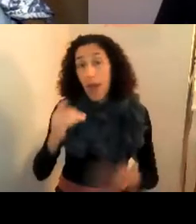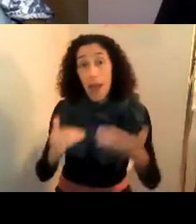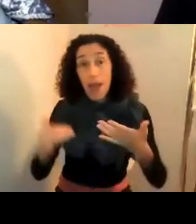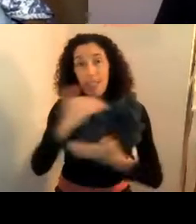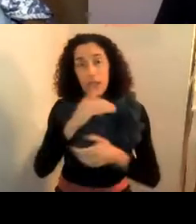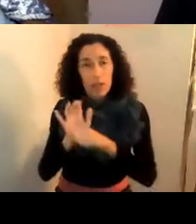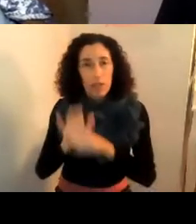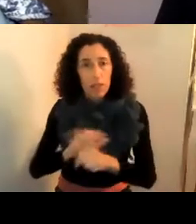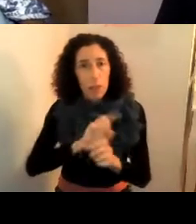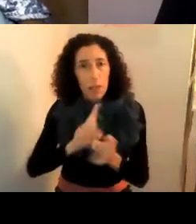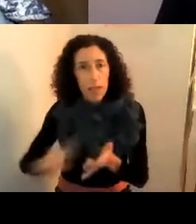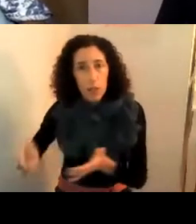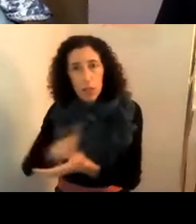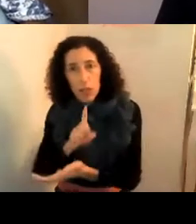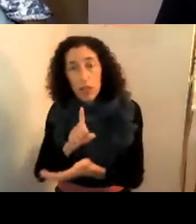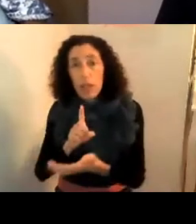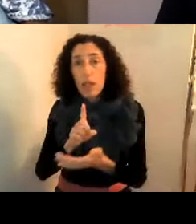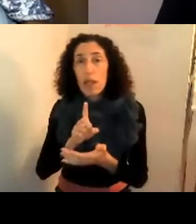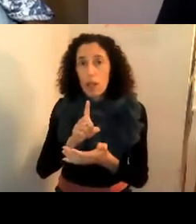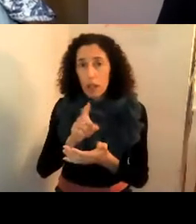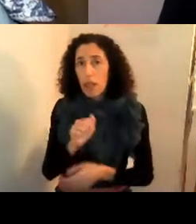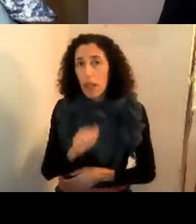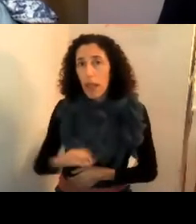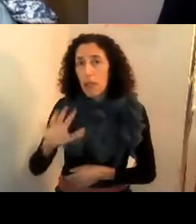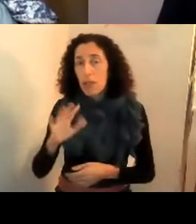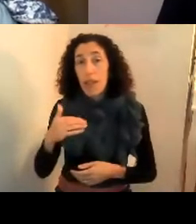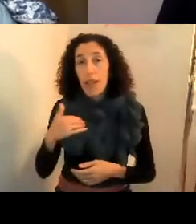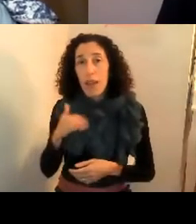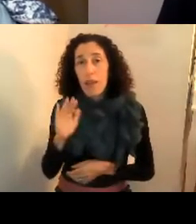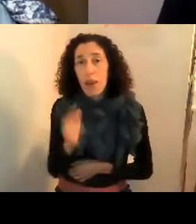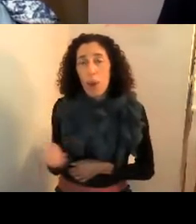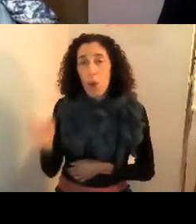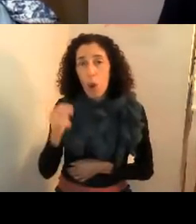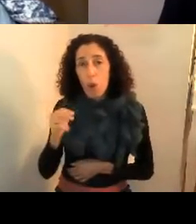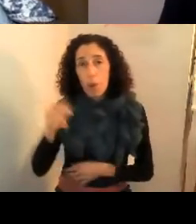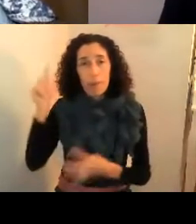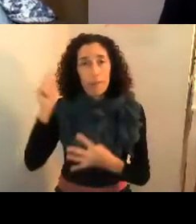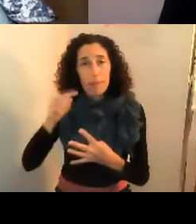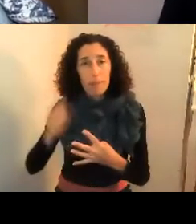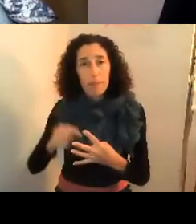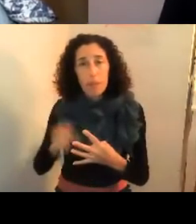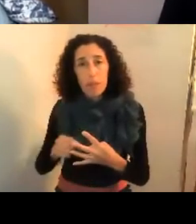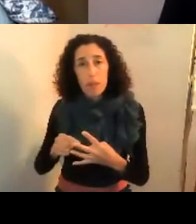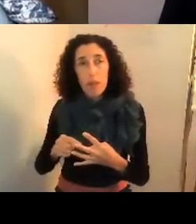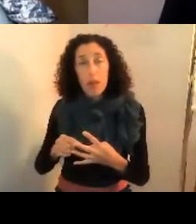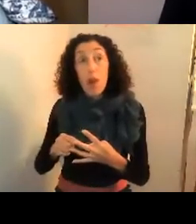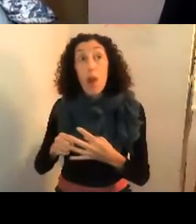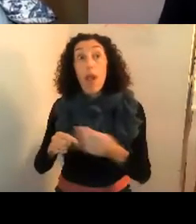alone. So it's almost like there's two parallel tracks of what are we doing to effectively organize with